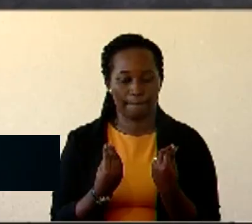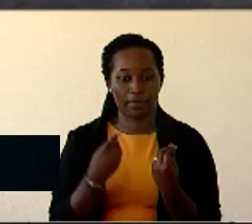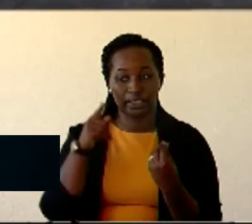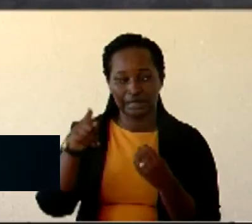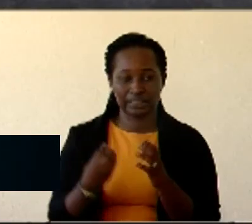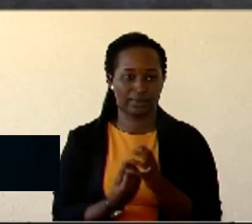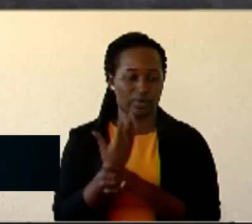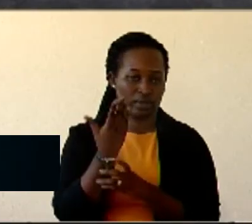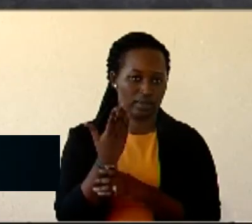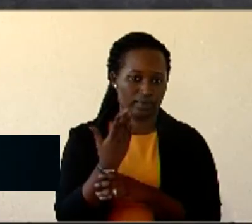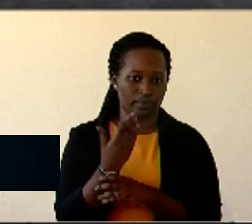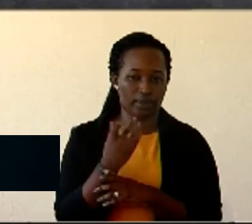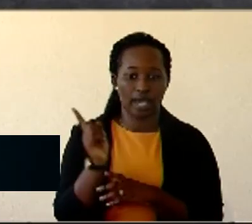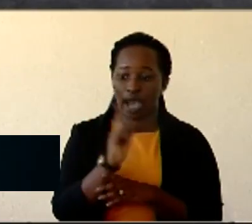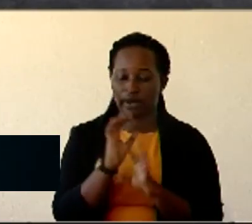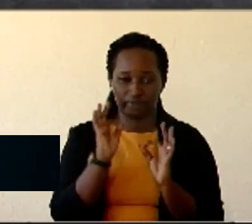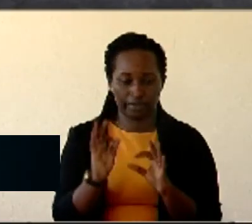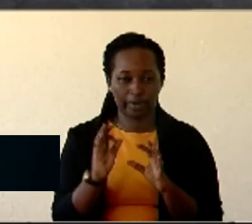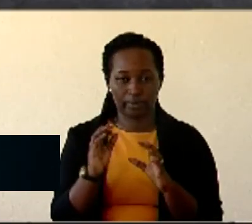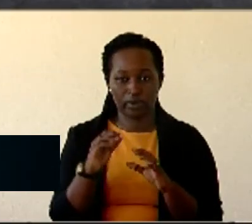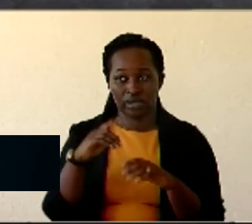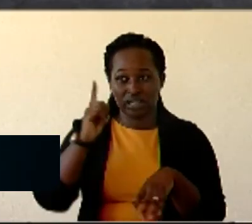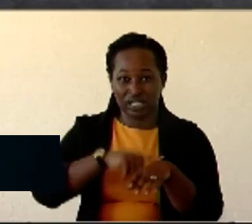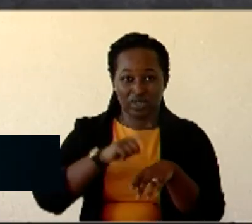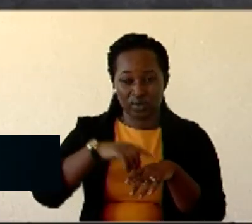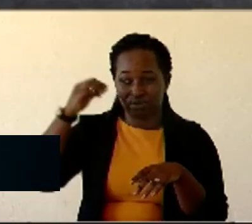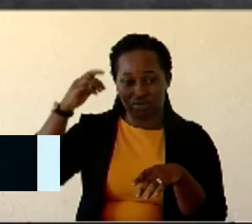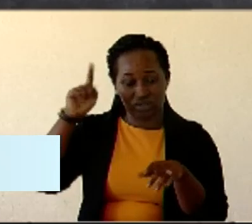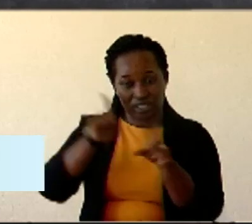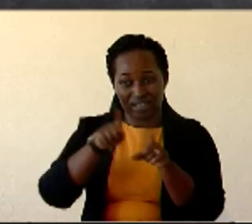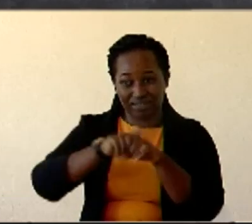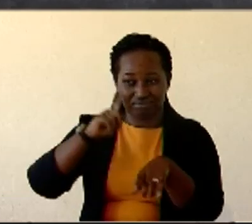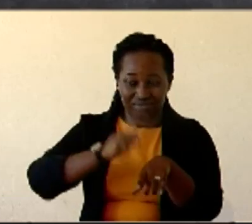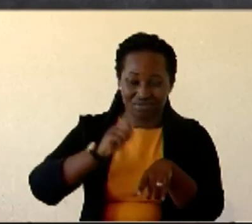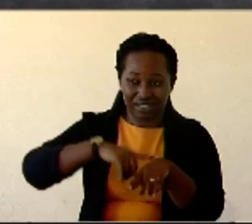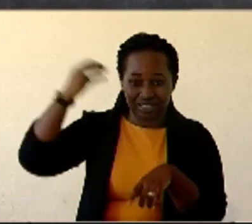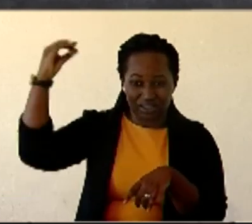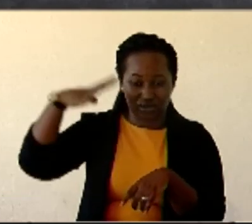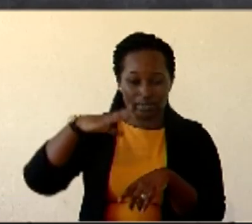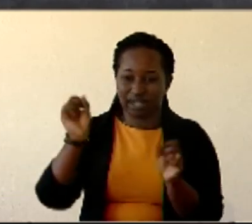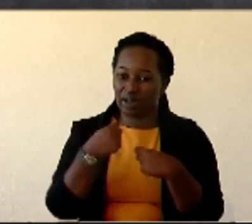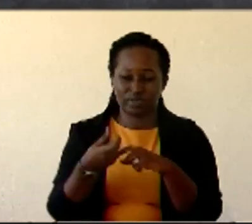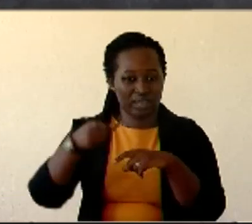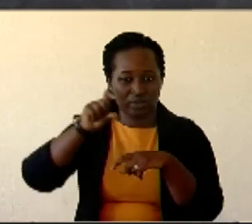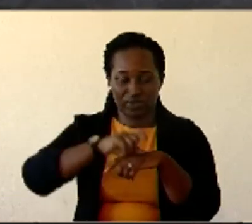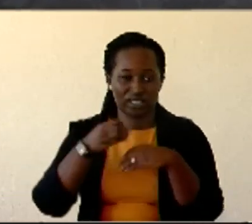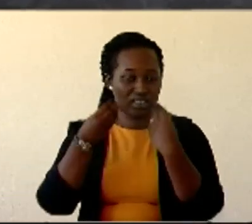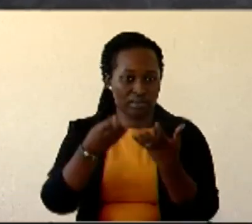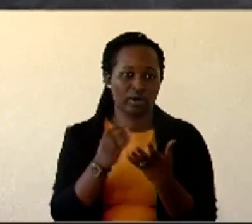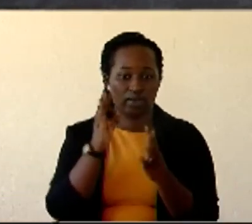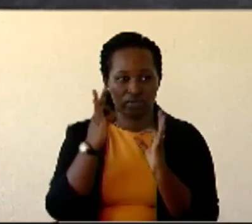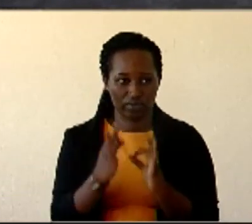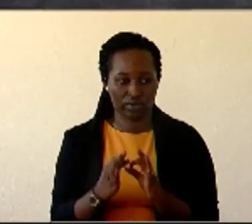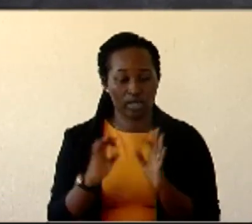vegetables. So unfavorable seasonal changes, like during dry seasons, may not increase the supply of certain goods.